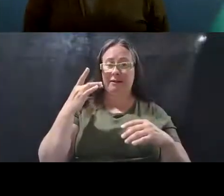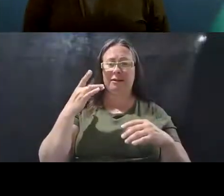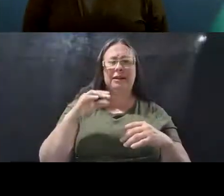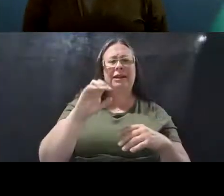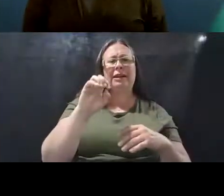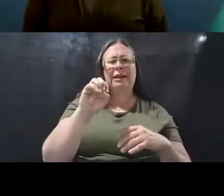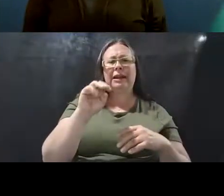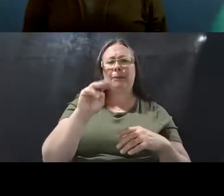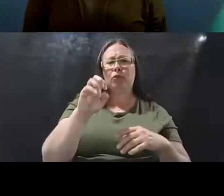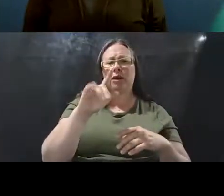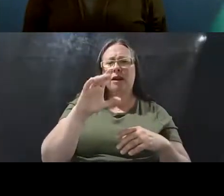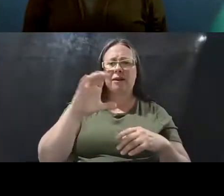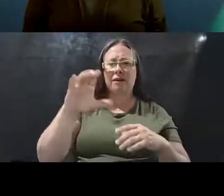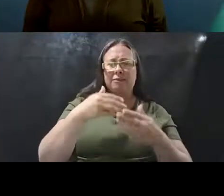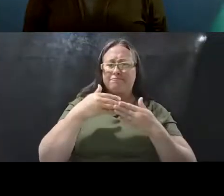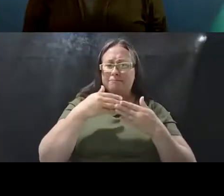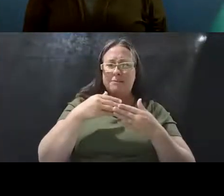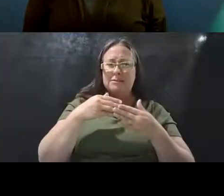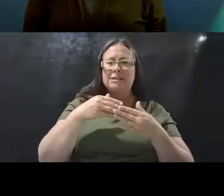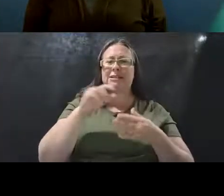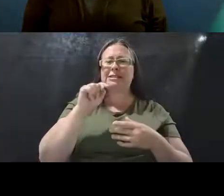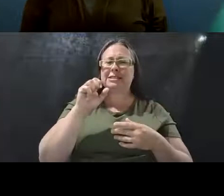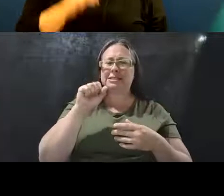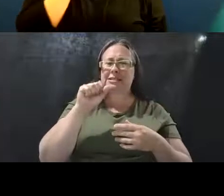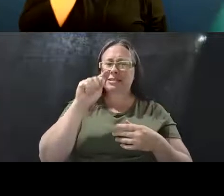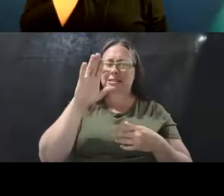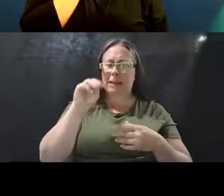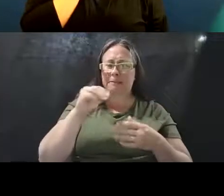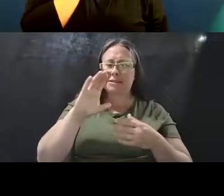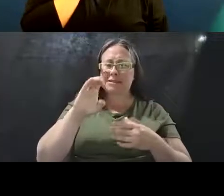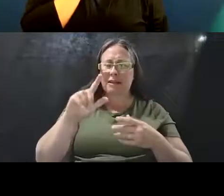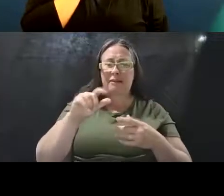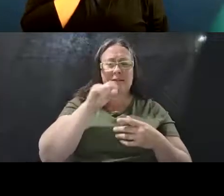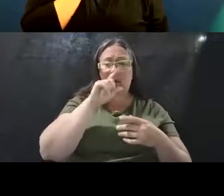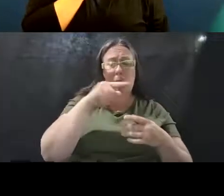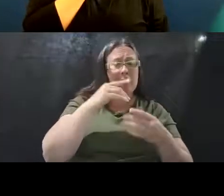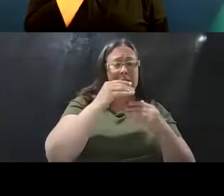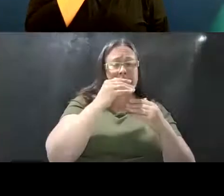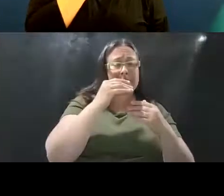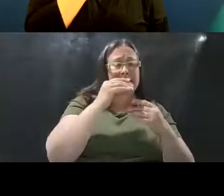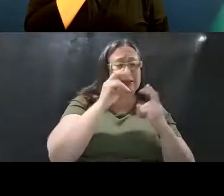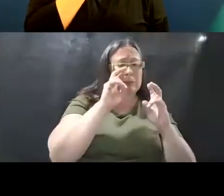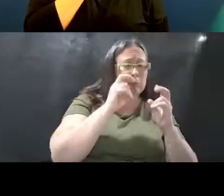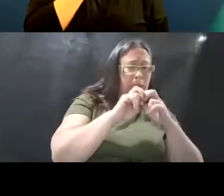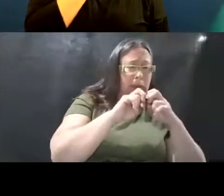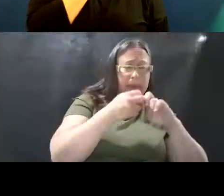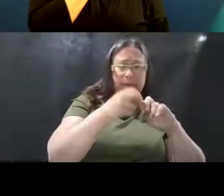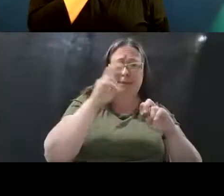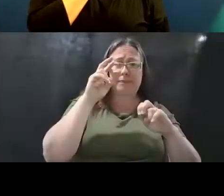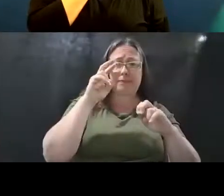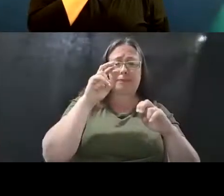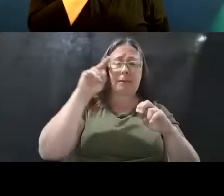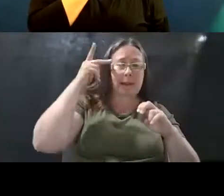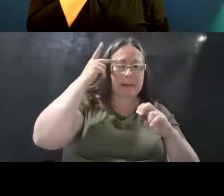Embryonic stem cells, not only were there issues politically and ethically,